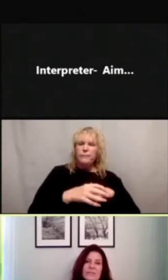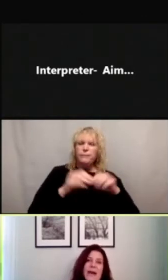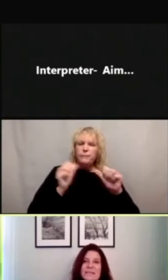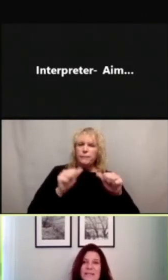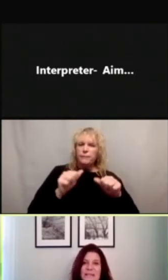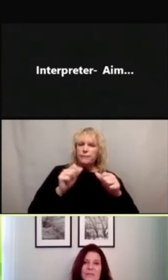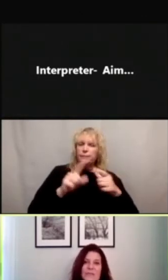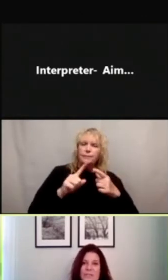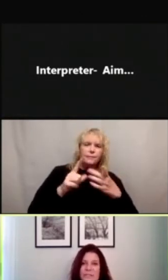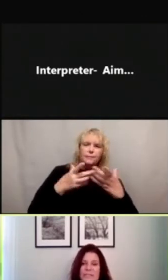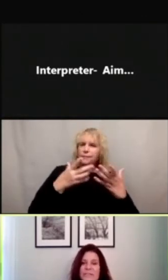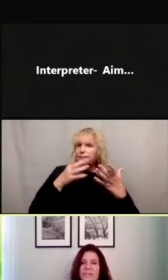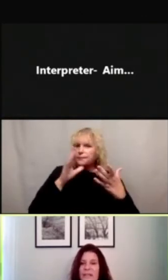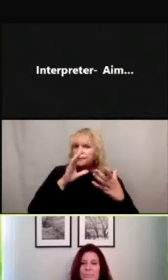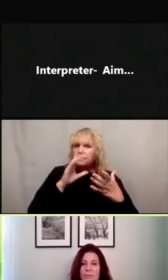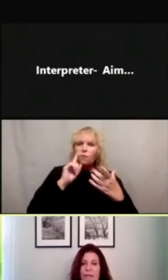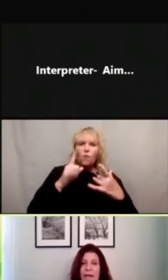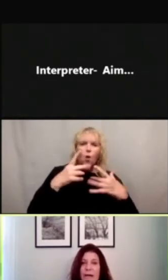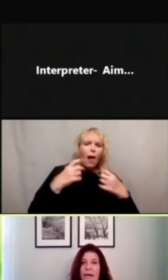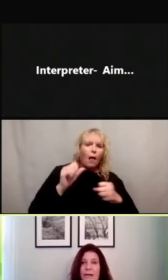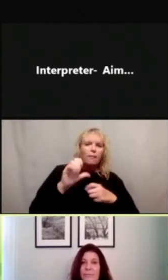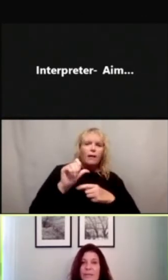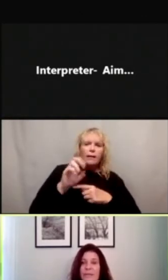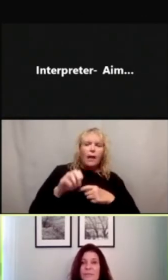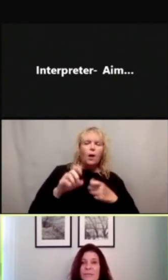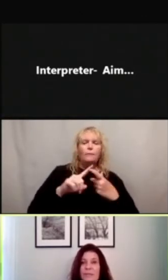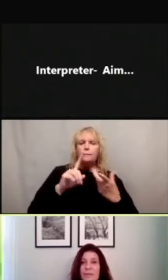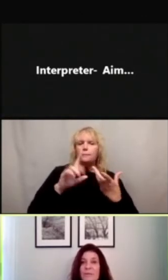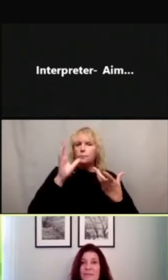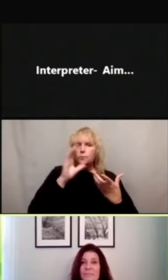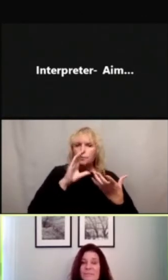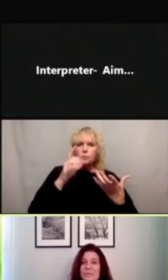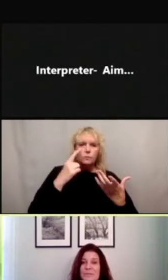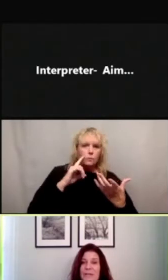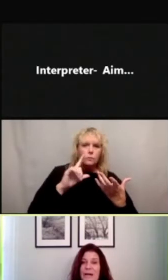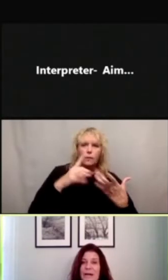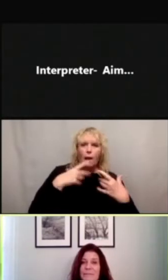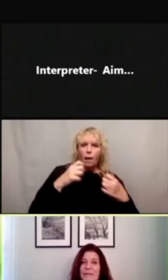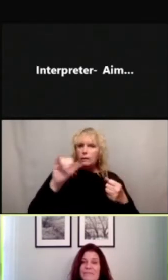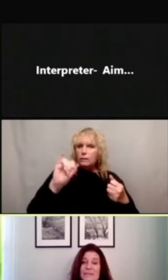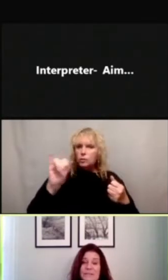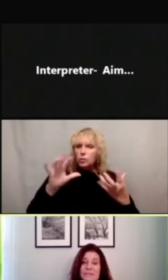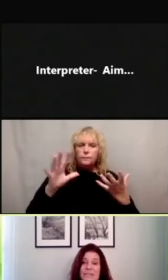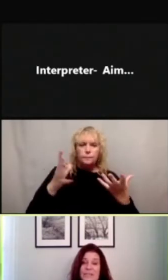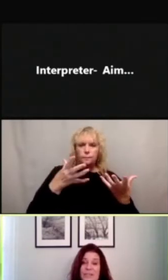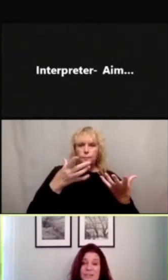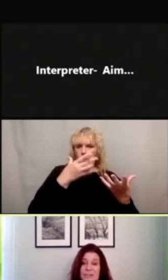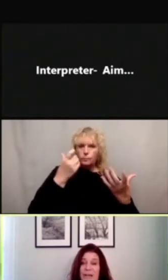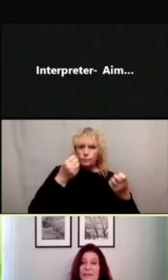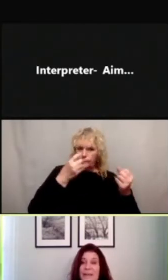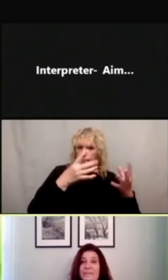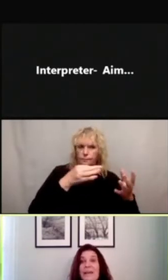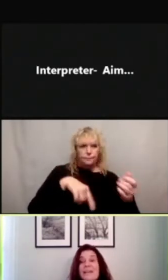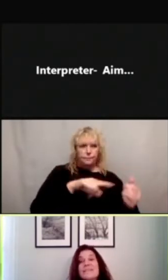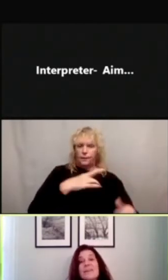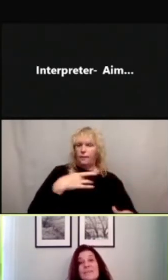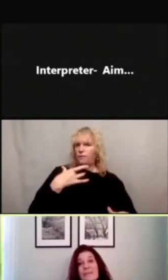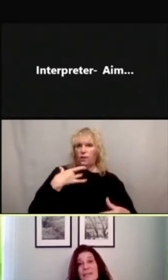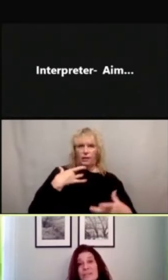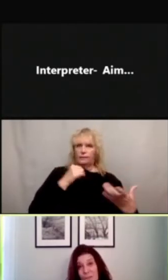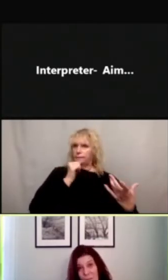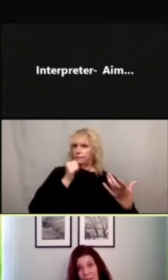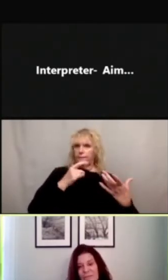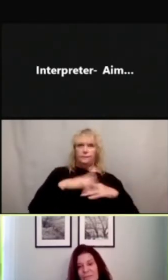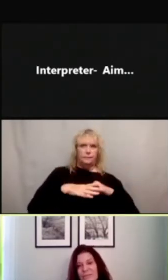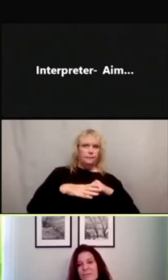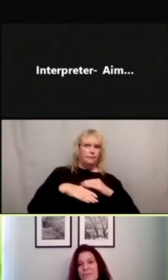healthcare, to access health insurance, for example, because really for many people, they feel insecure and they feel like it's stuff